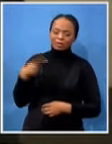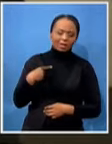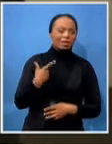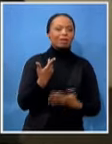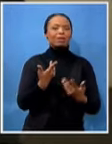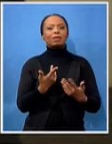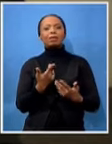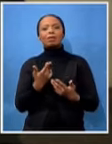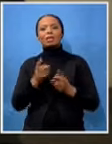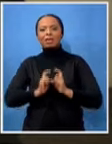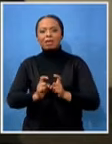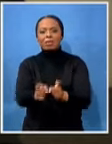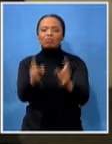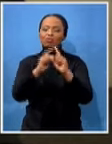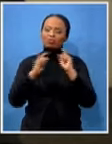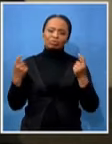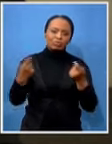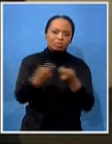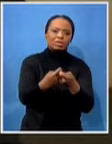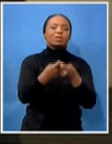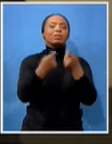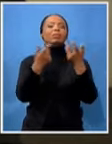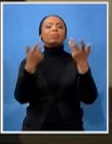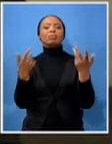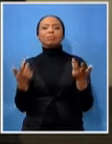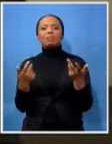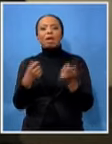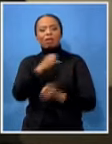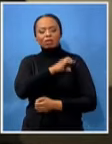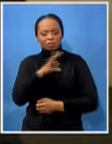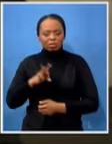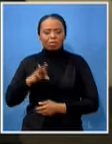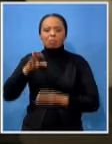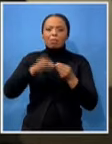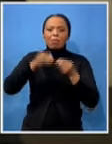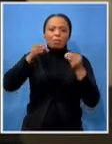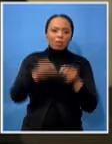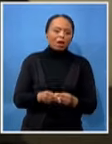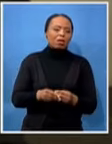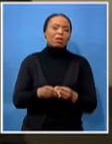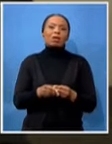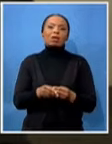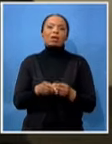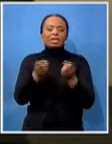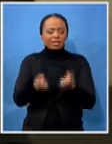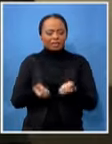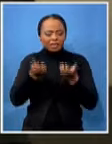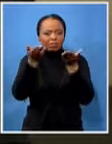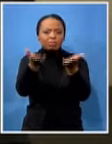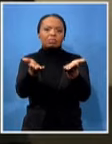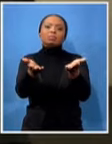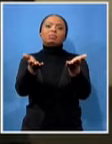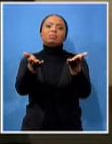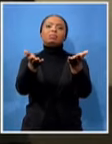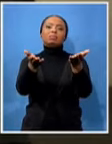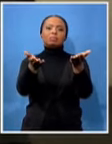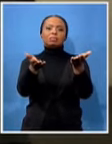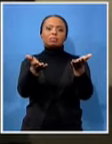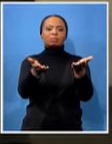rescue services, and the management, as well as the